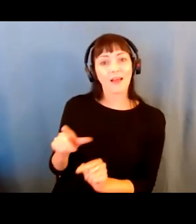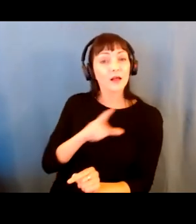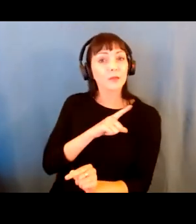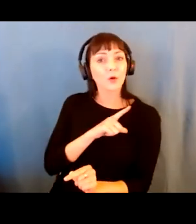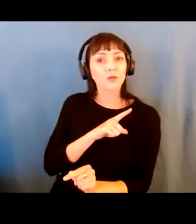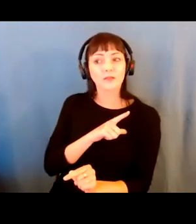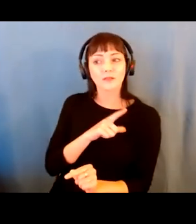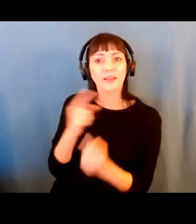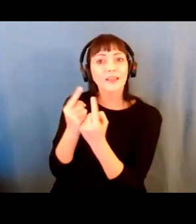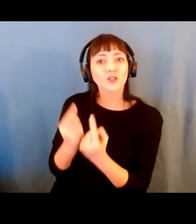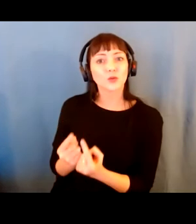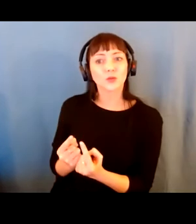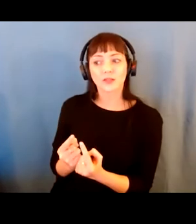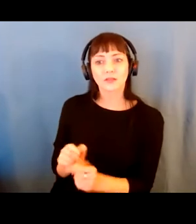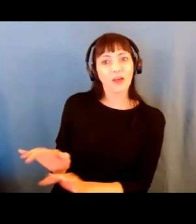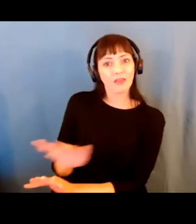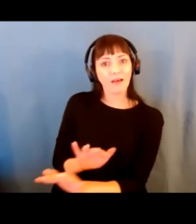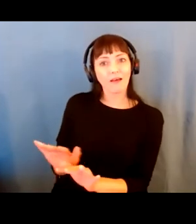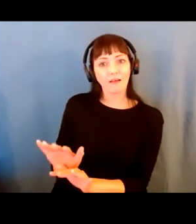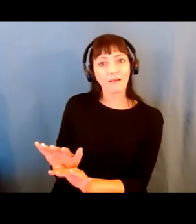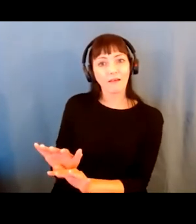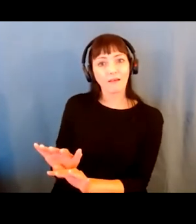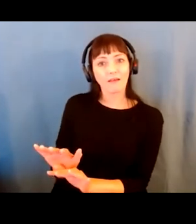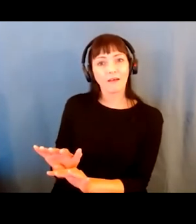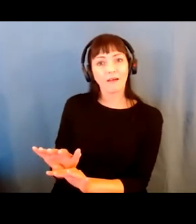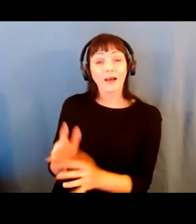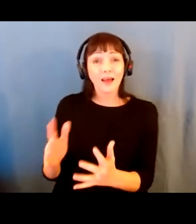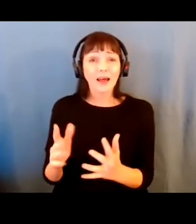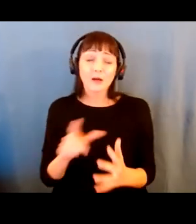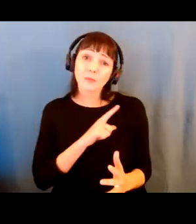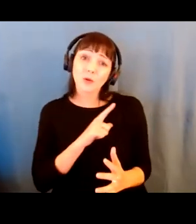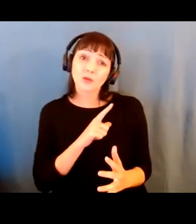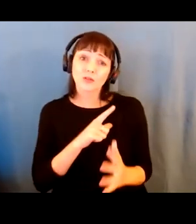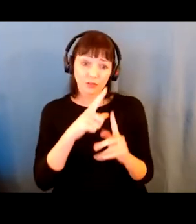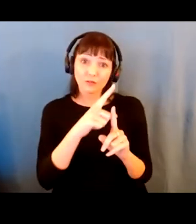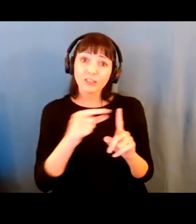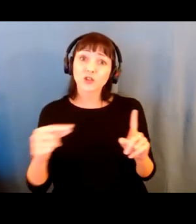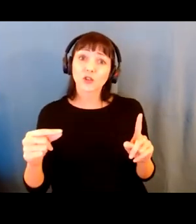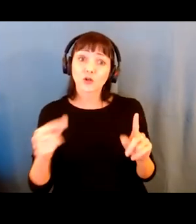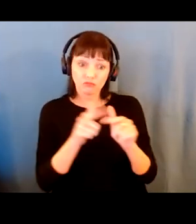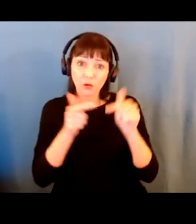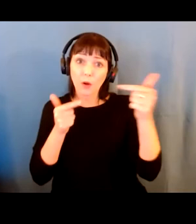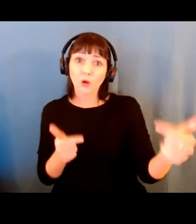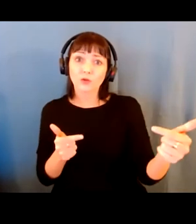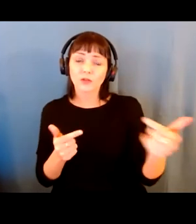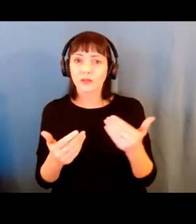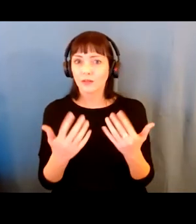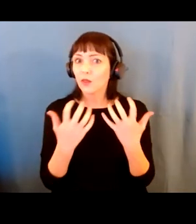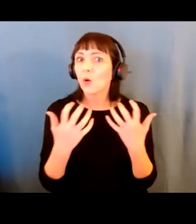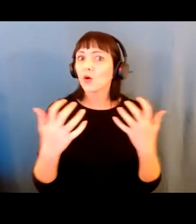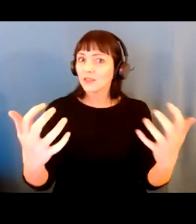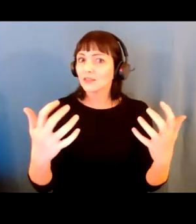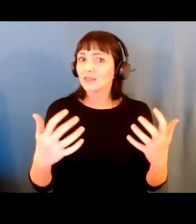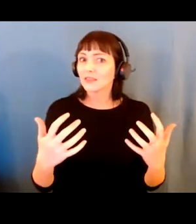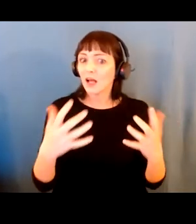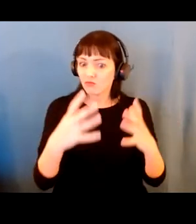to the crisis of the age. And there's millions and millions of audiences because of digital for these new stories. So unless organisations,